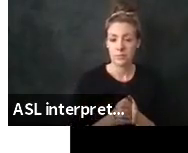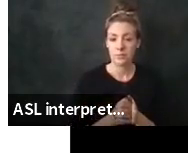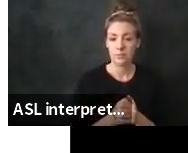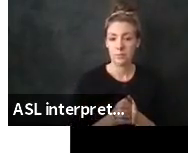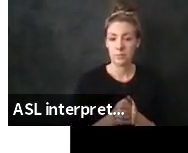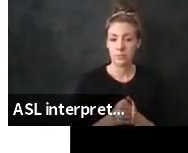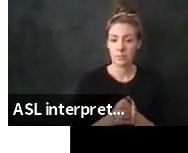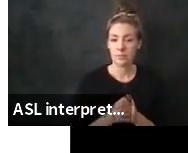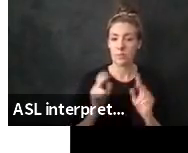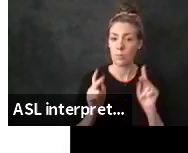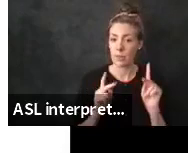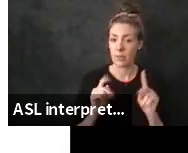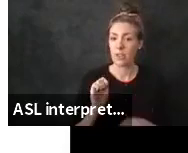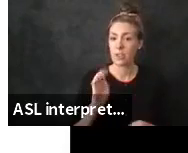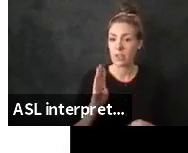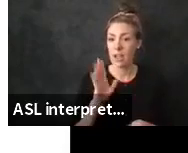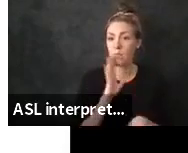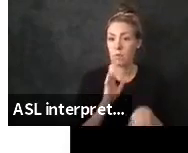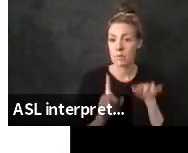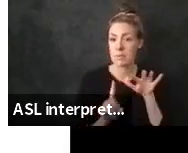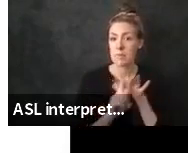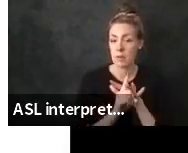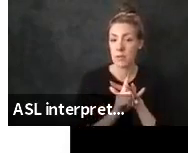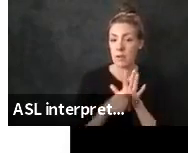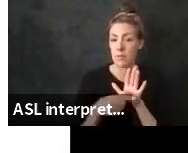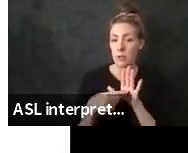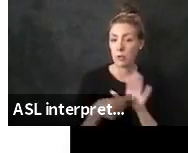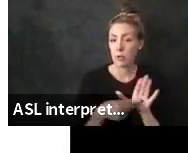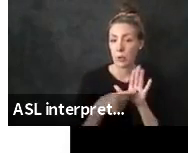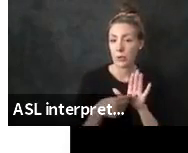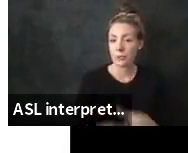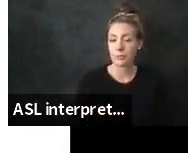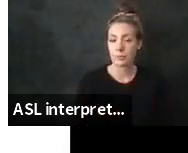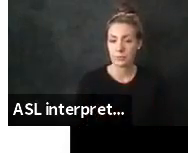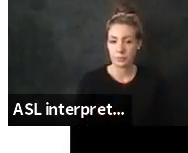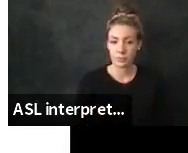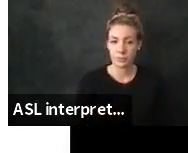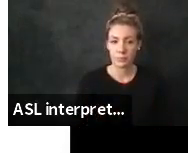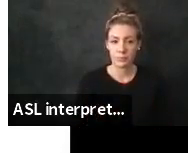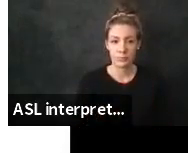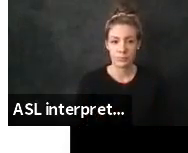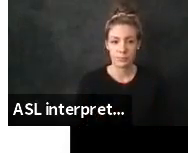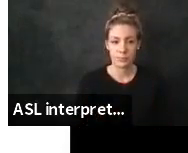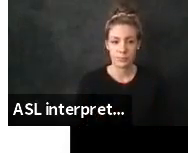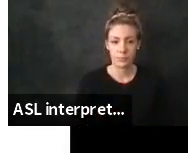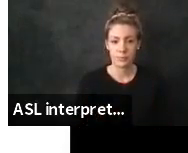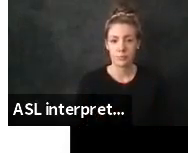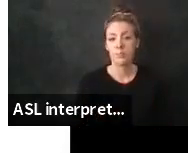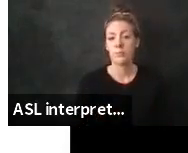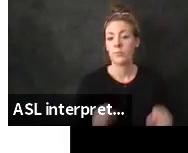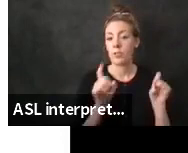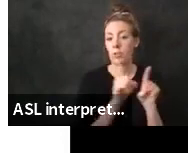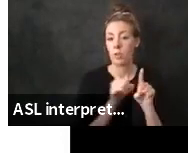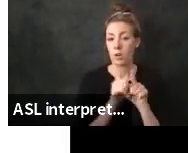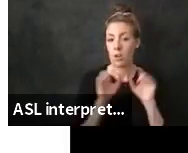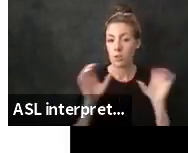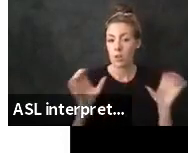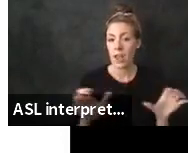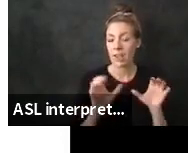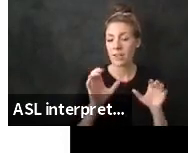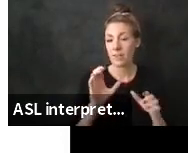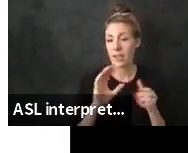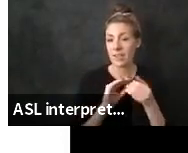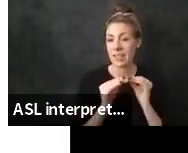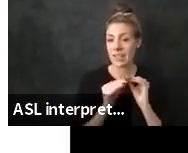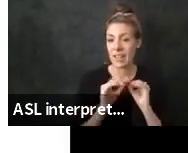show you how well you're doing is coming close to the ideal population. You can also activate various data layers so you can see